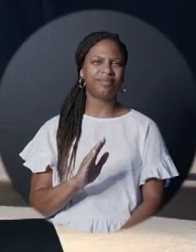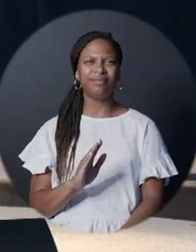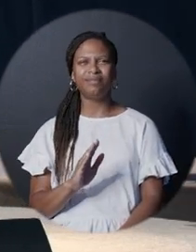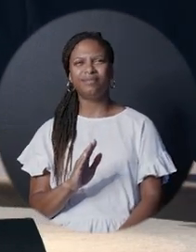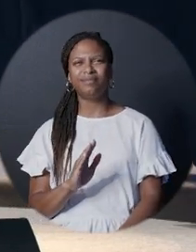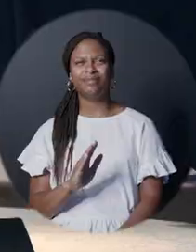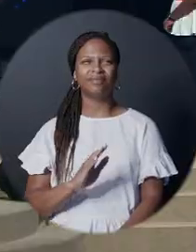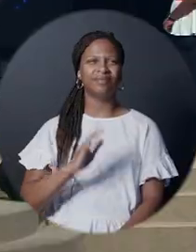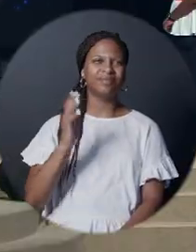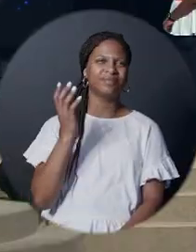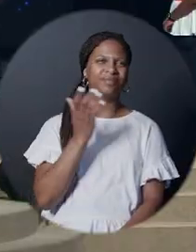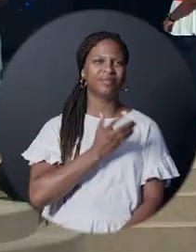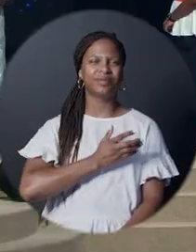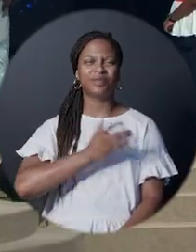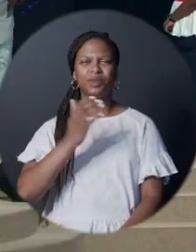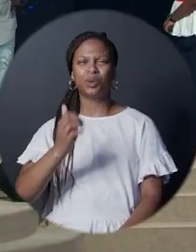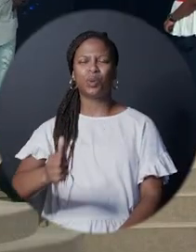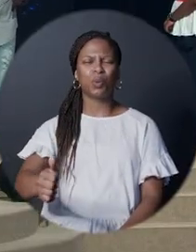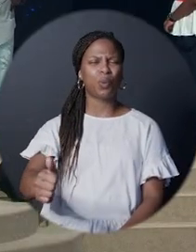God,